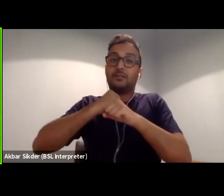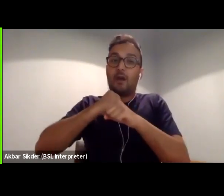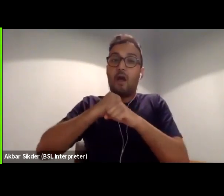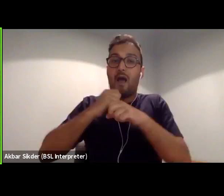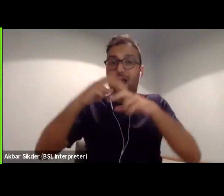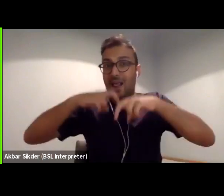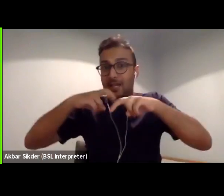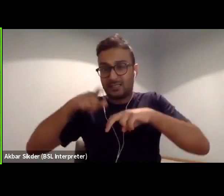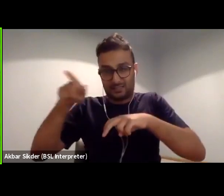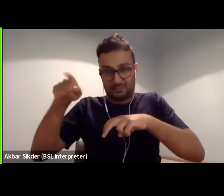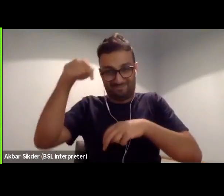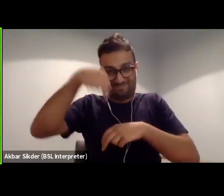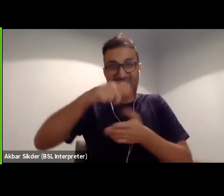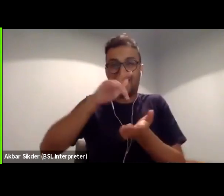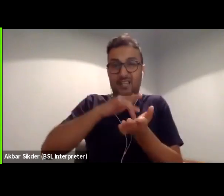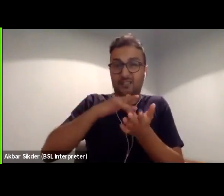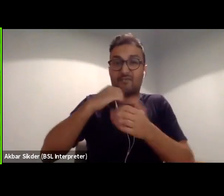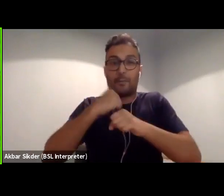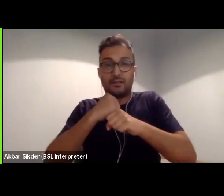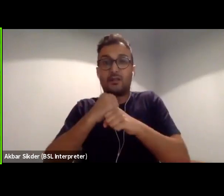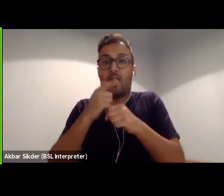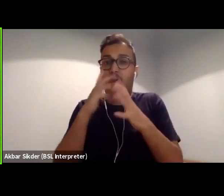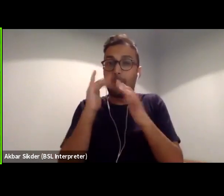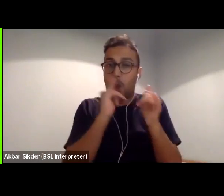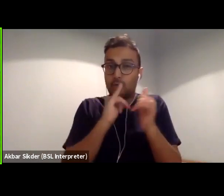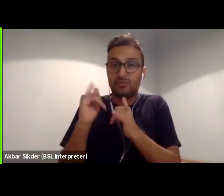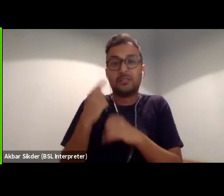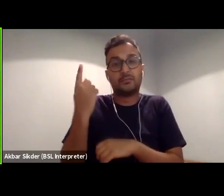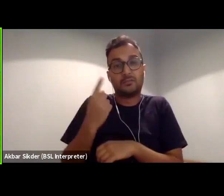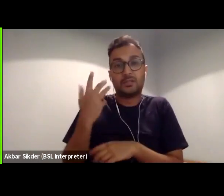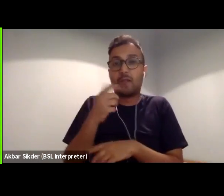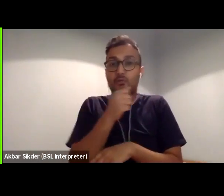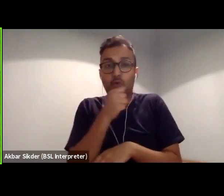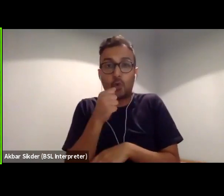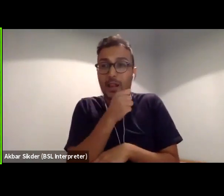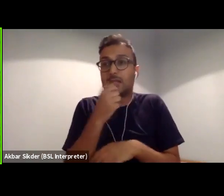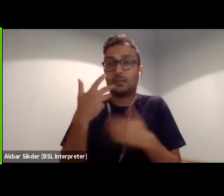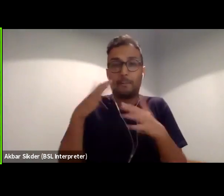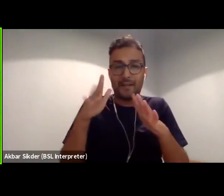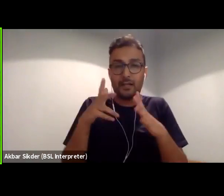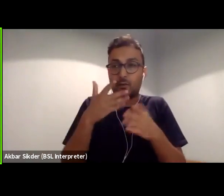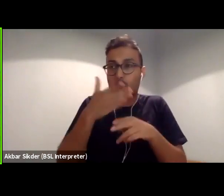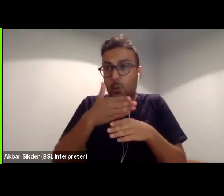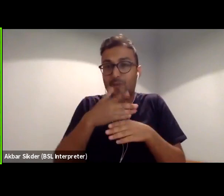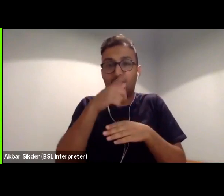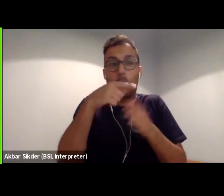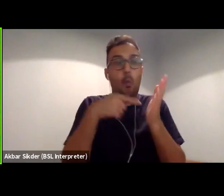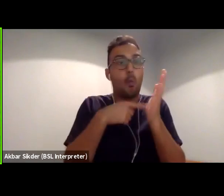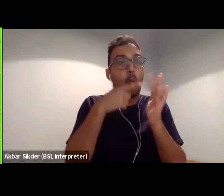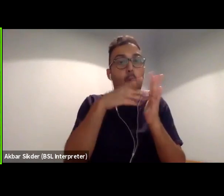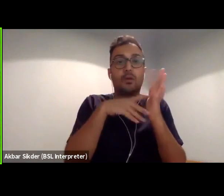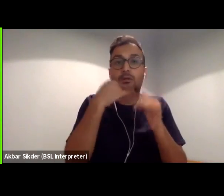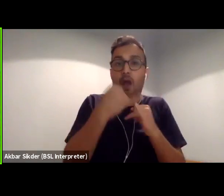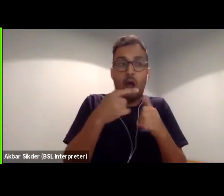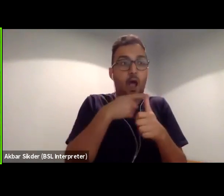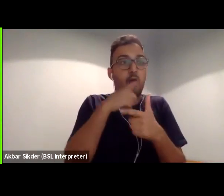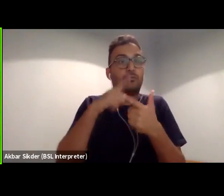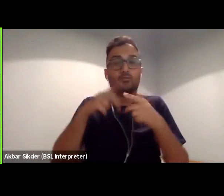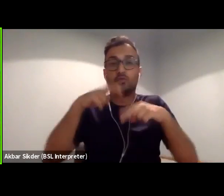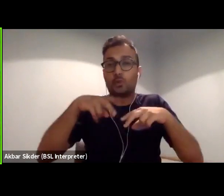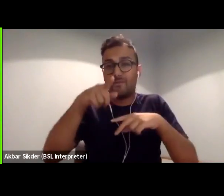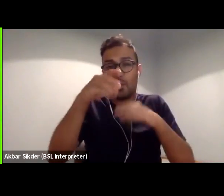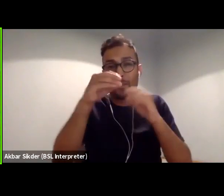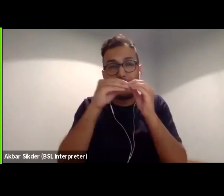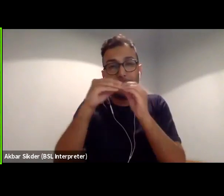Media Monitoring. Faisal is a journalist who has worked as a reporter on The Times and as a researcher at the BBC. He's